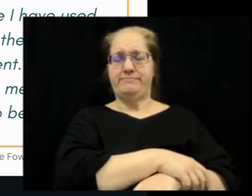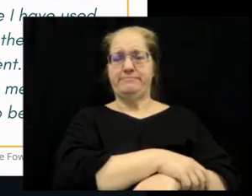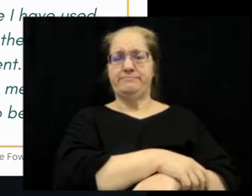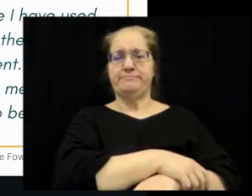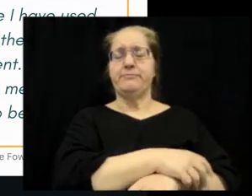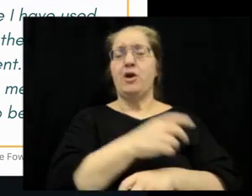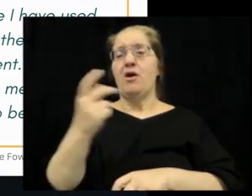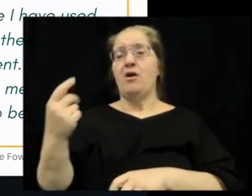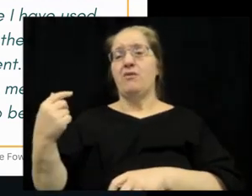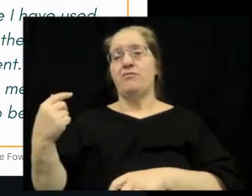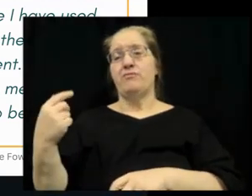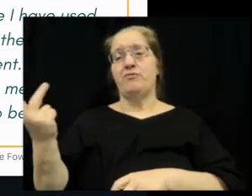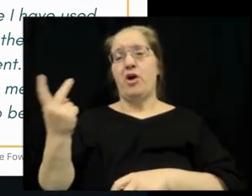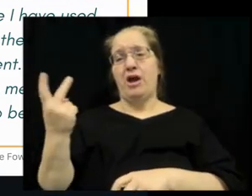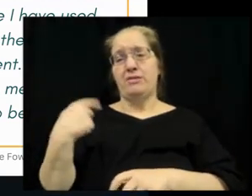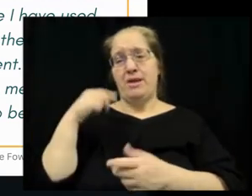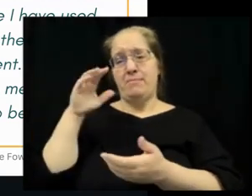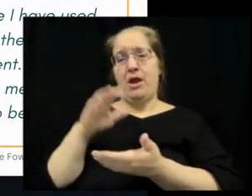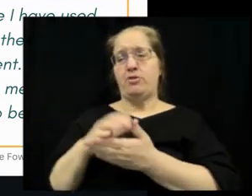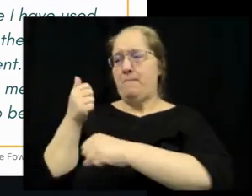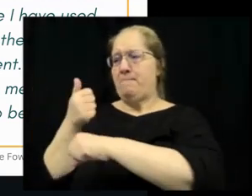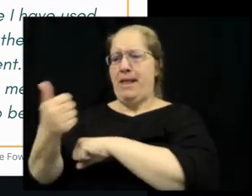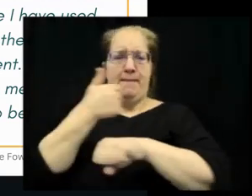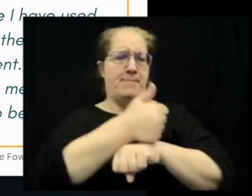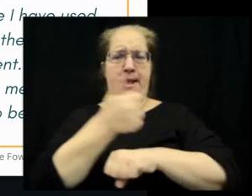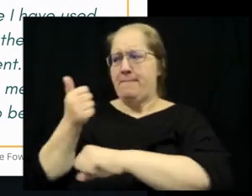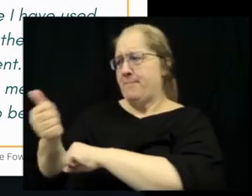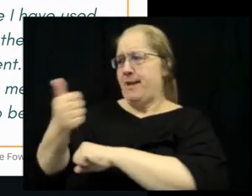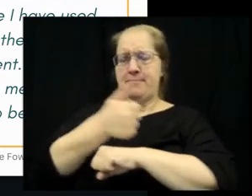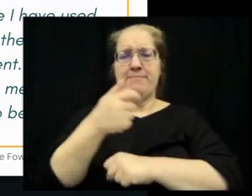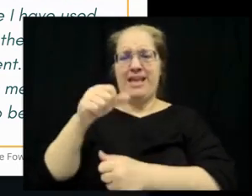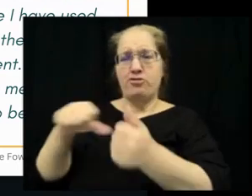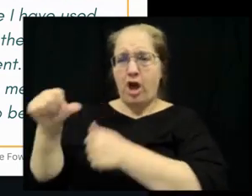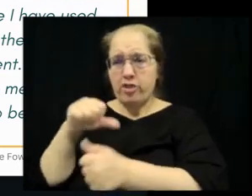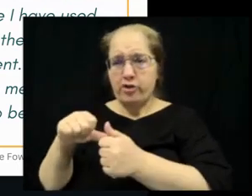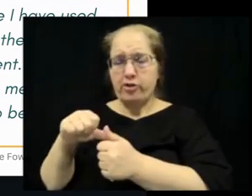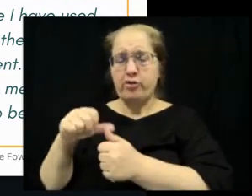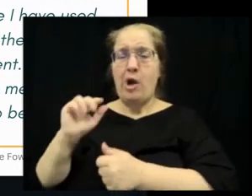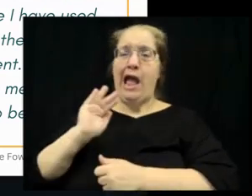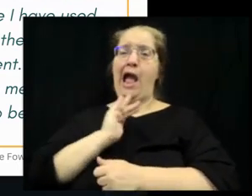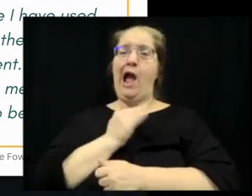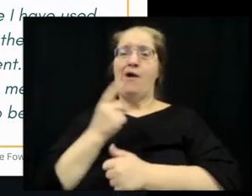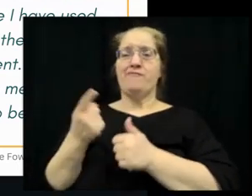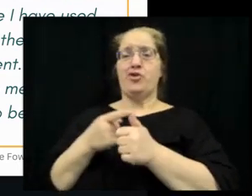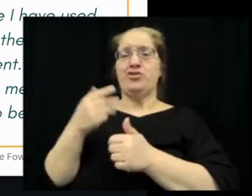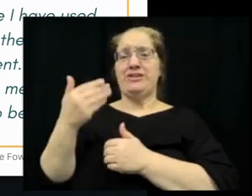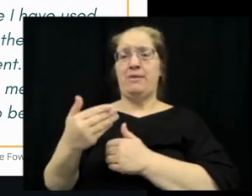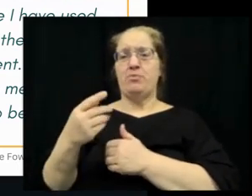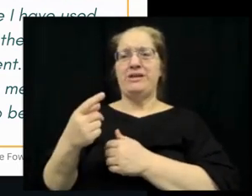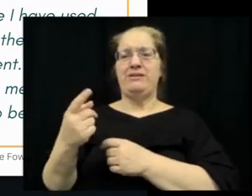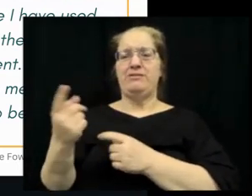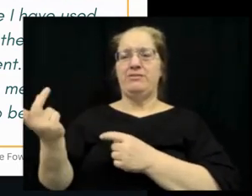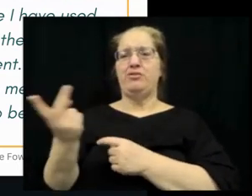us, my husband and I were blaming each other. And so our first step was really getting on the same